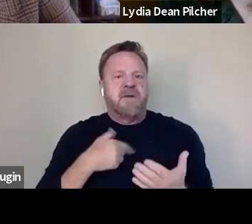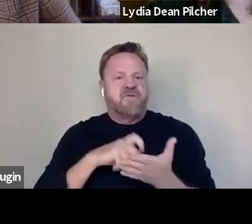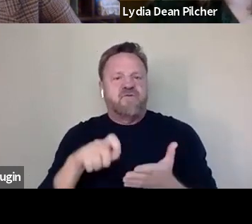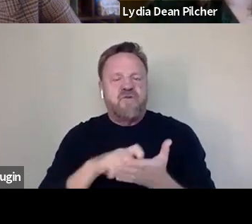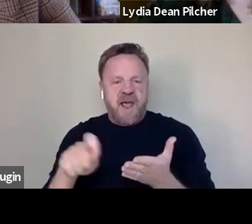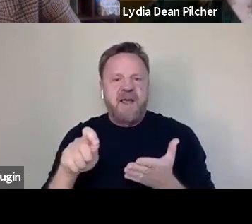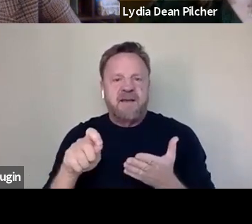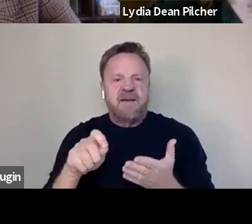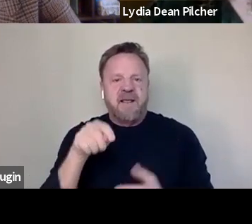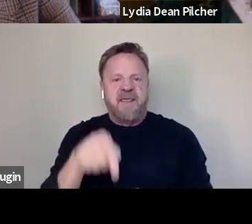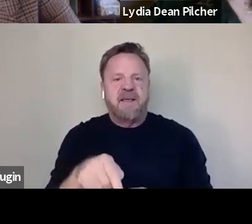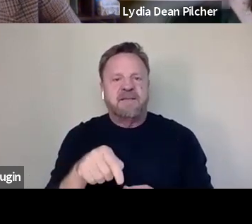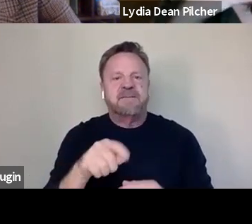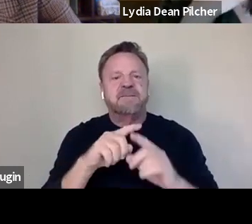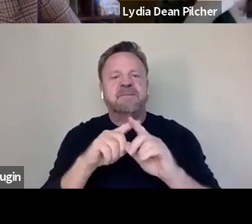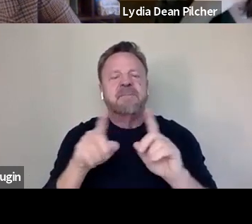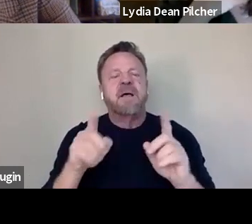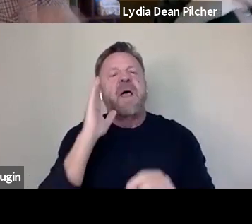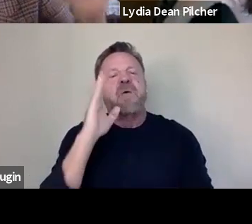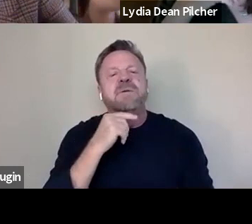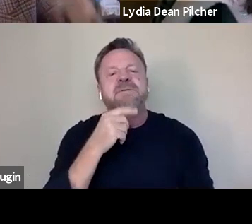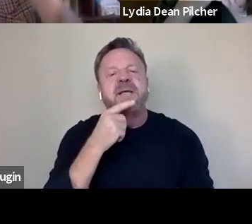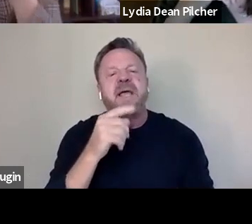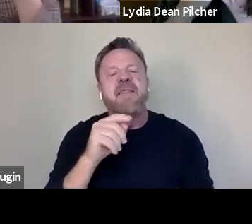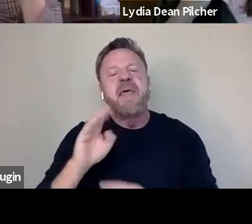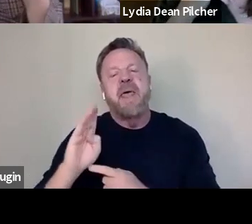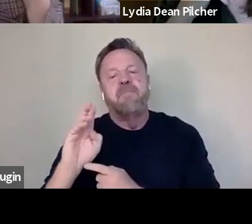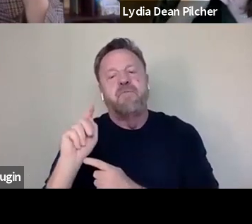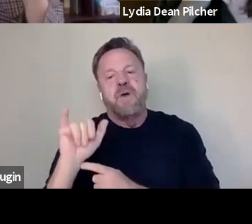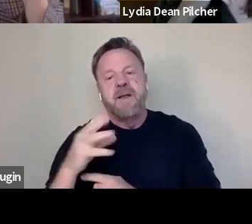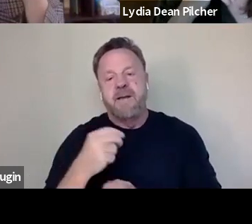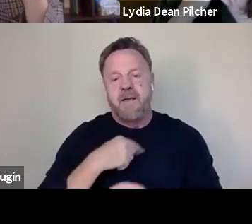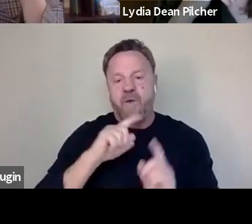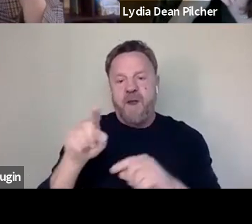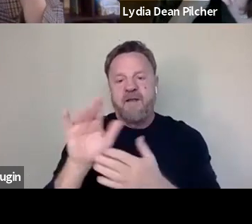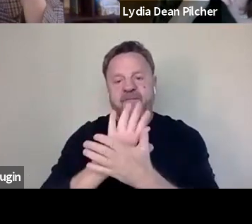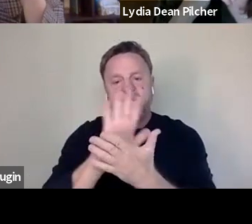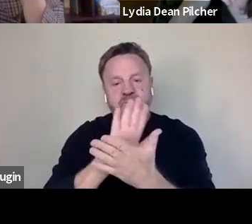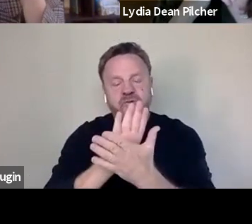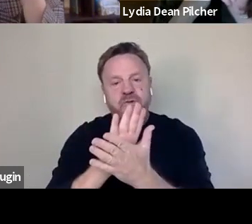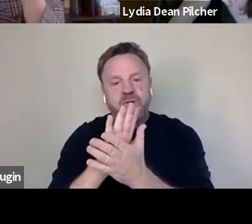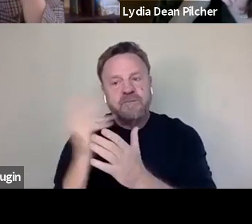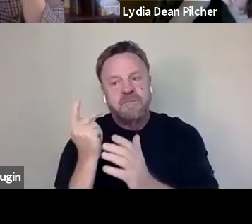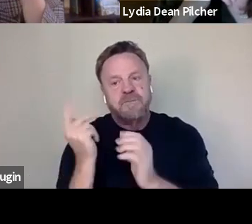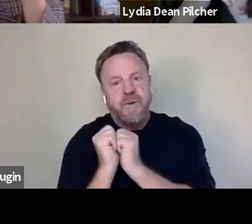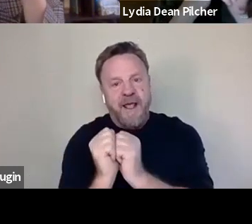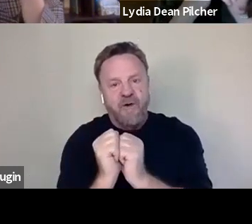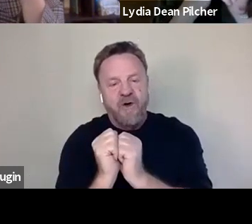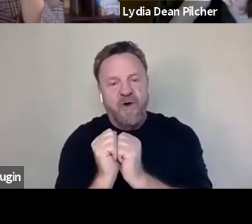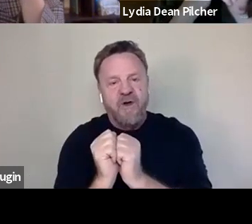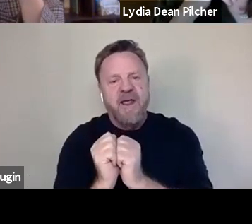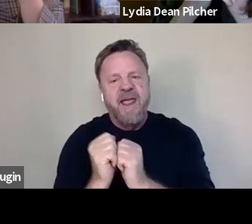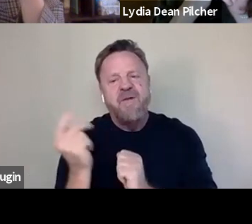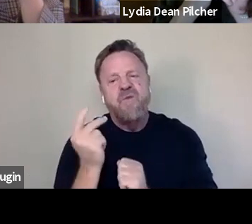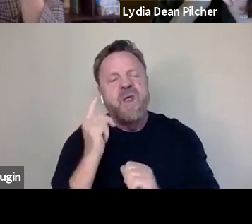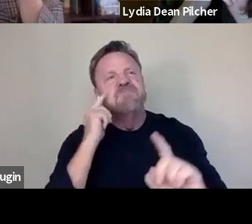that I will say that Brittany and I, we went to film school together, and we both had